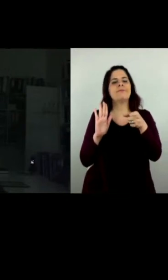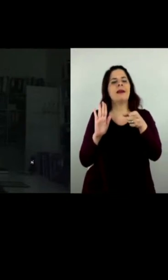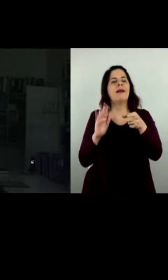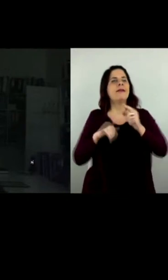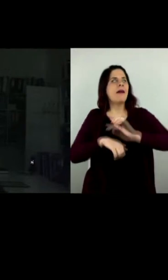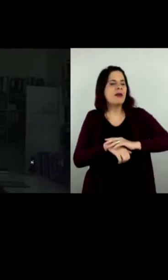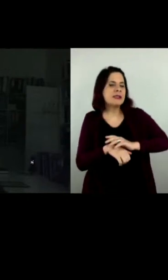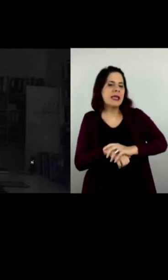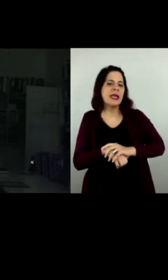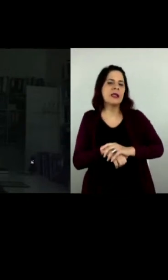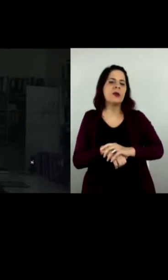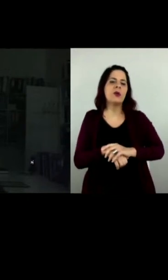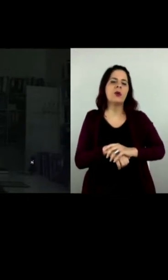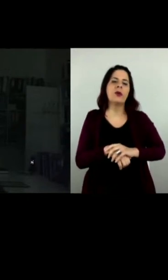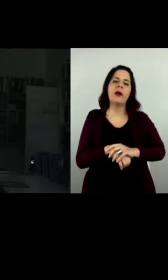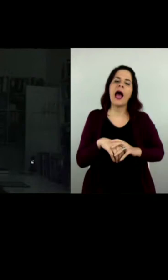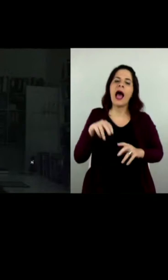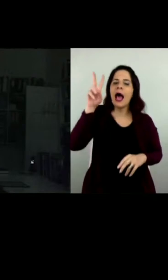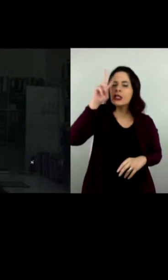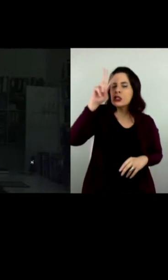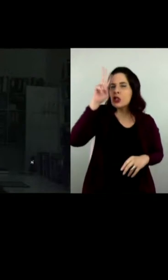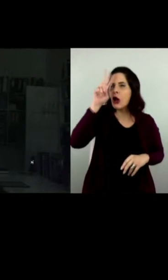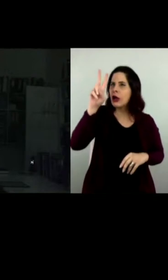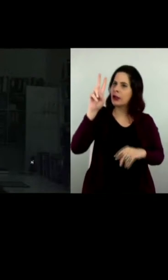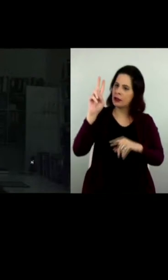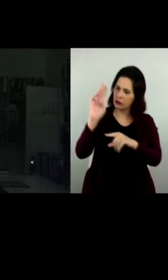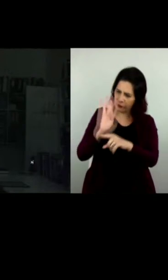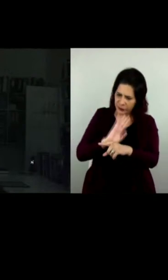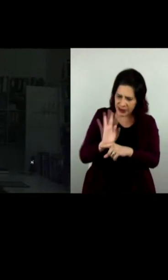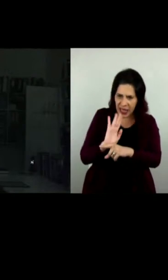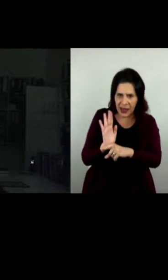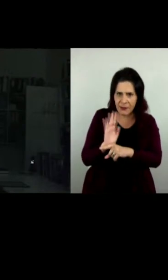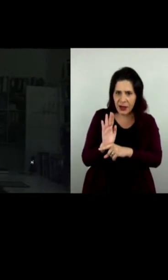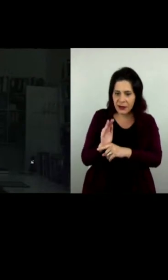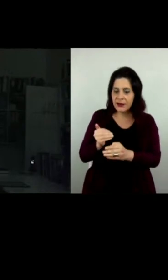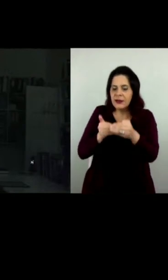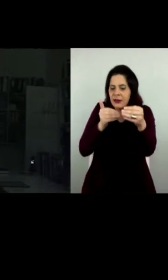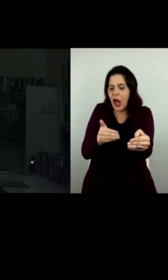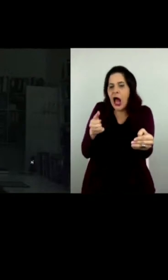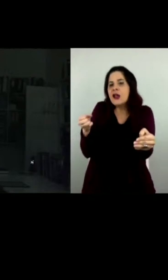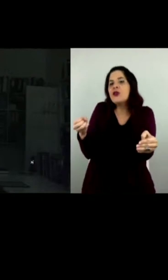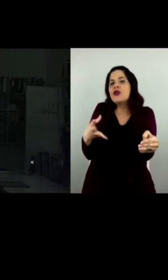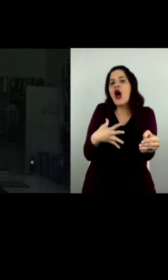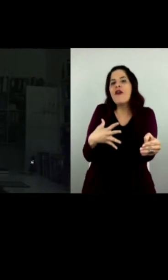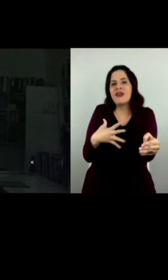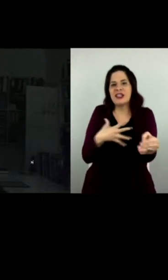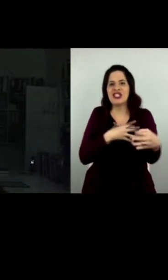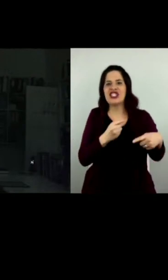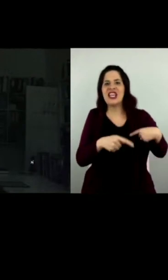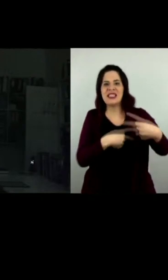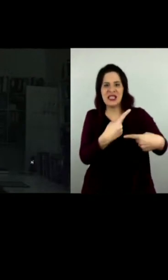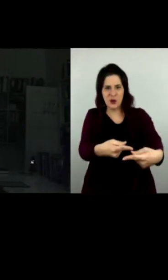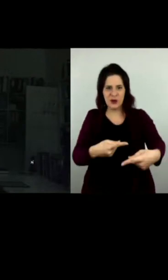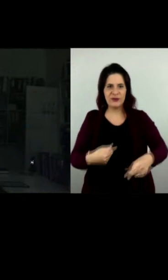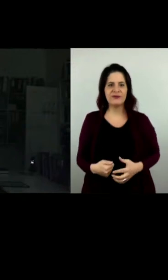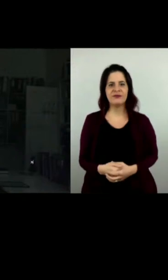the story of film, The New Generation. Yes, that's right. And you asked us to send you pictures like this.